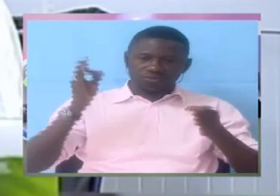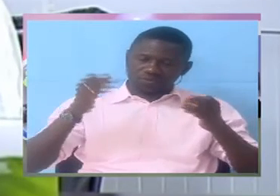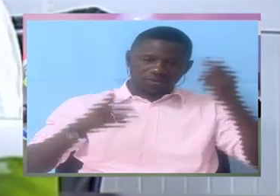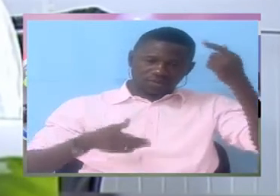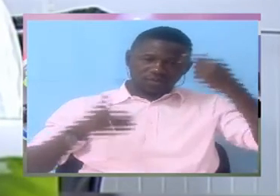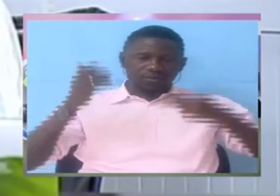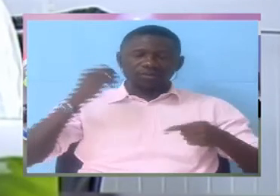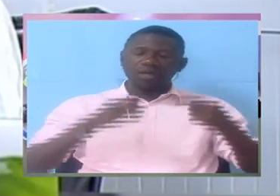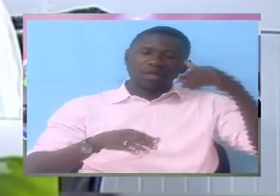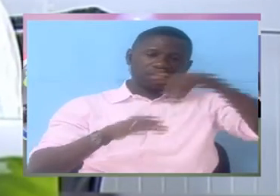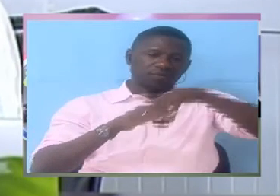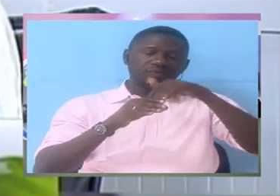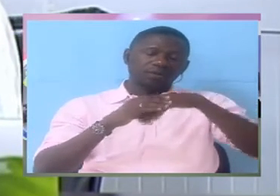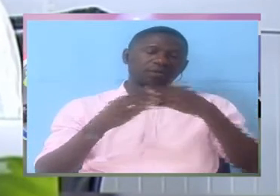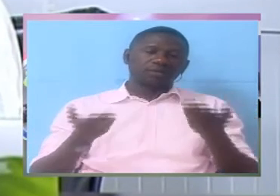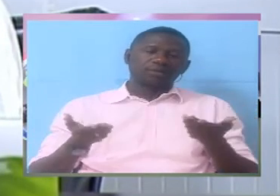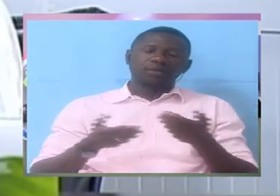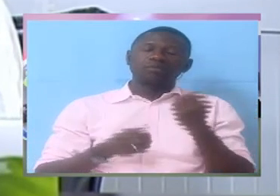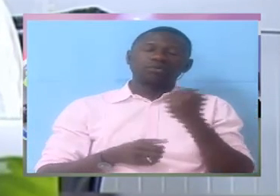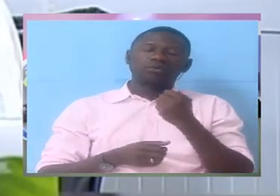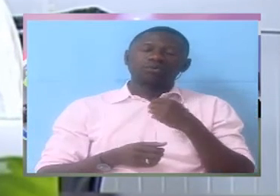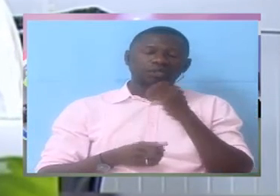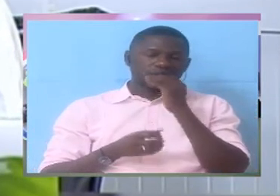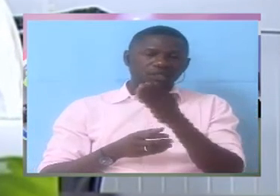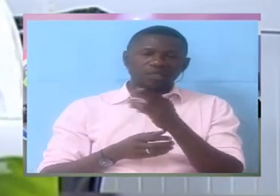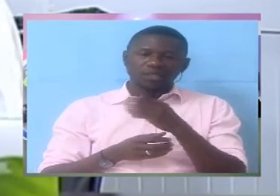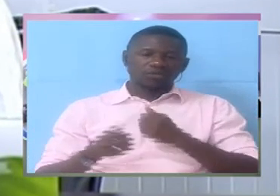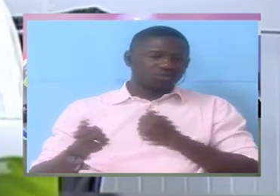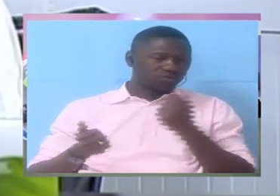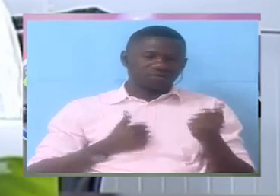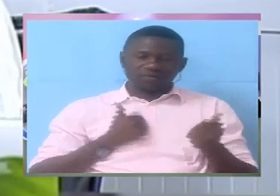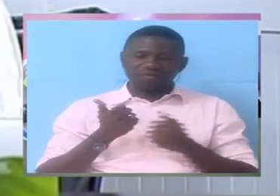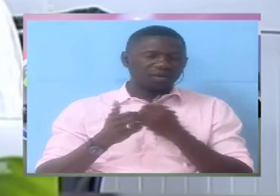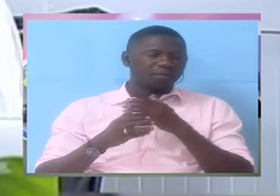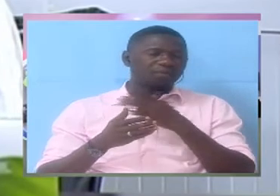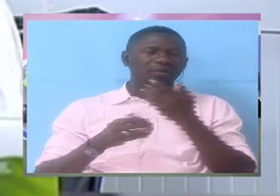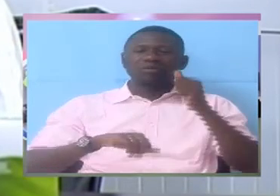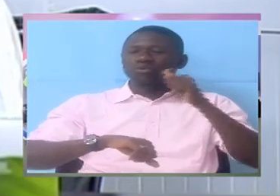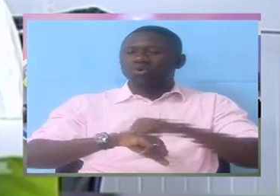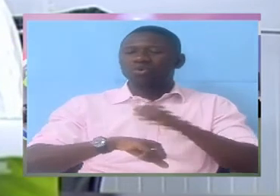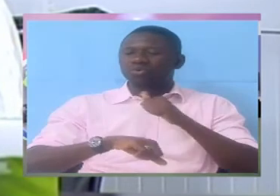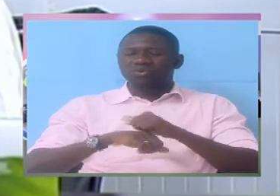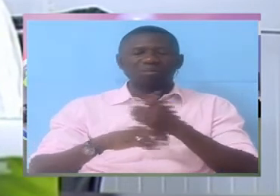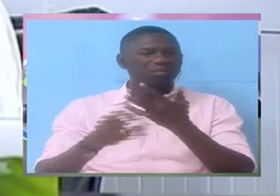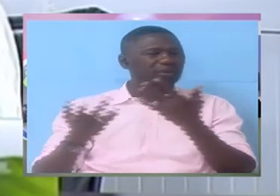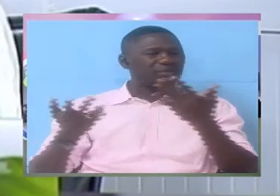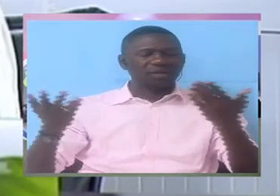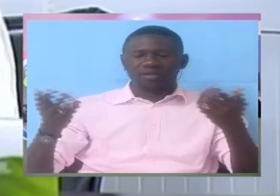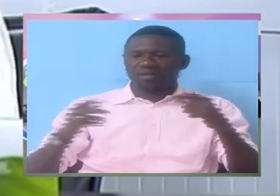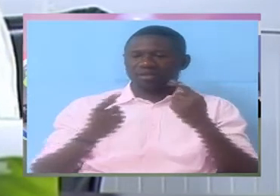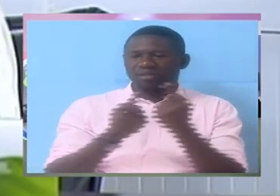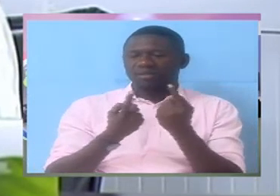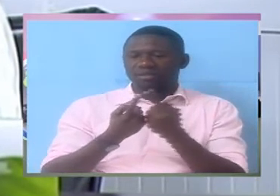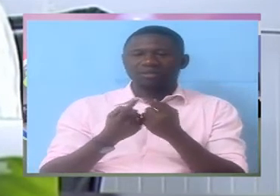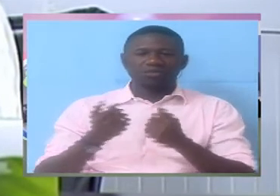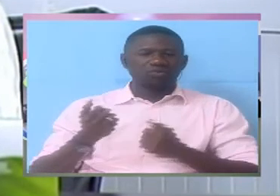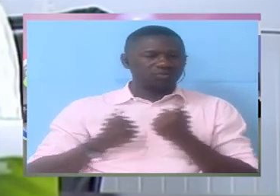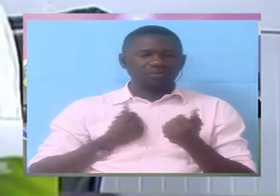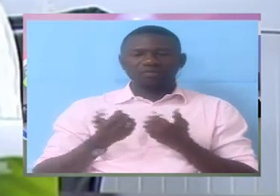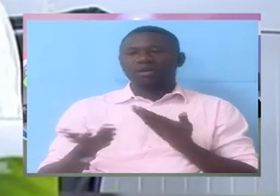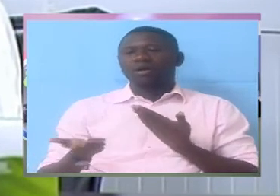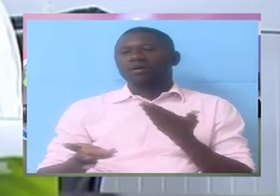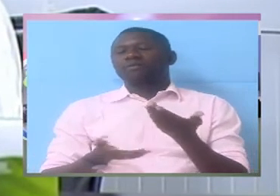Because of the fact that they suffered a lot, the tortures and so forth. So